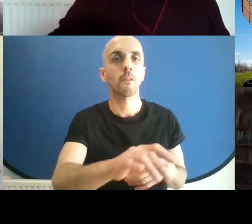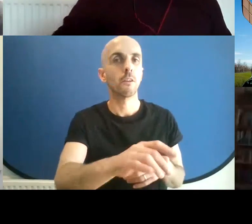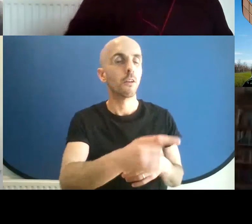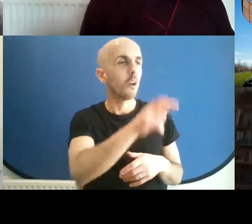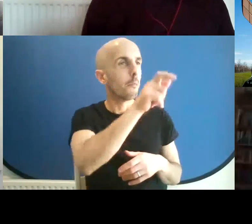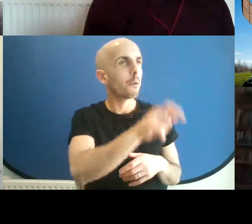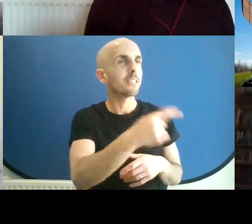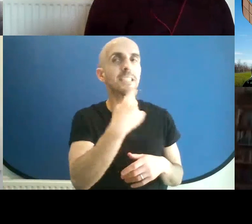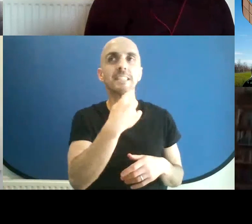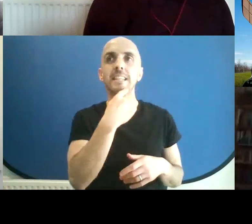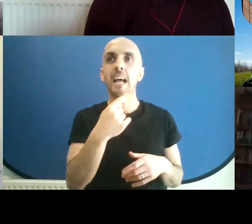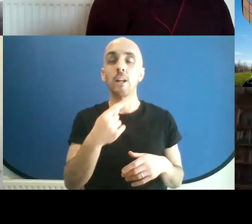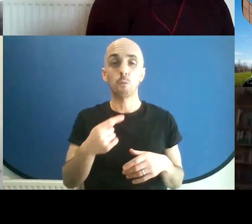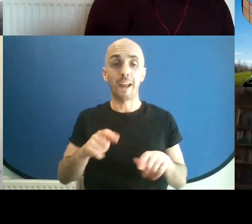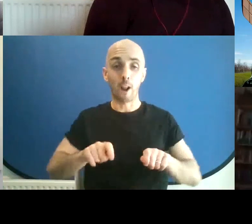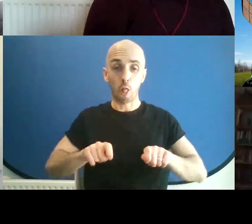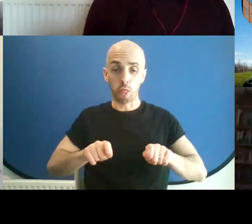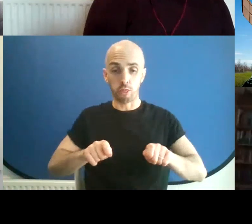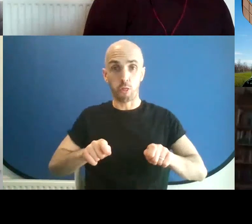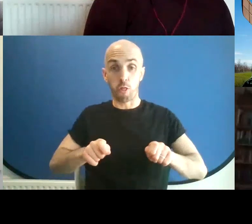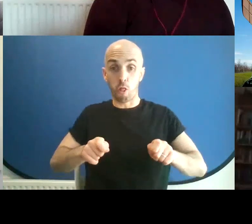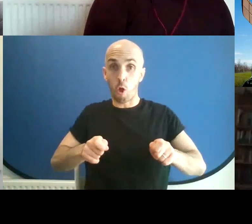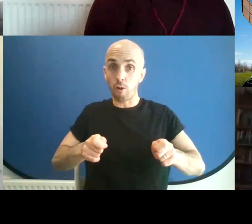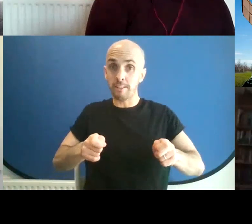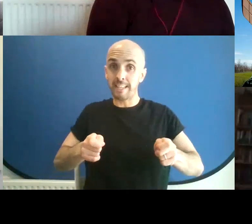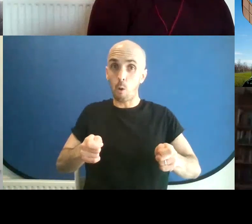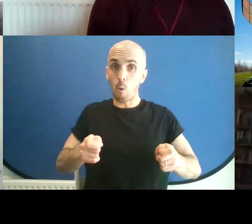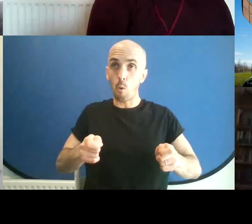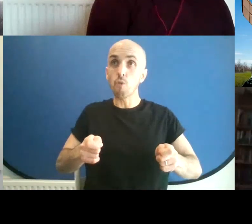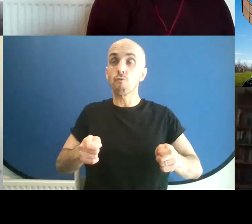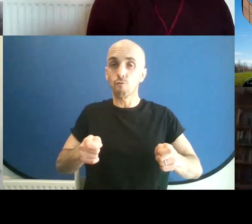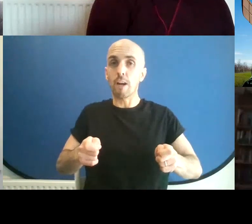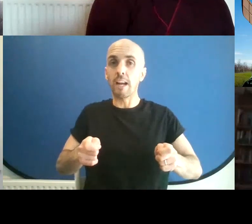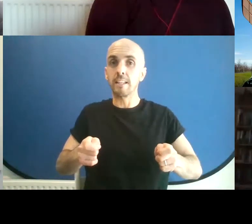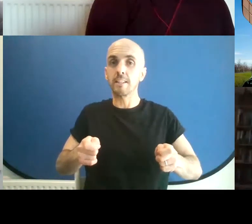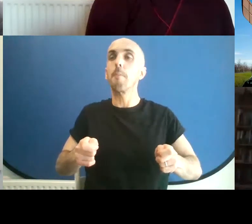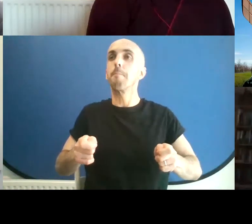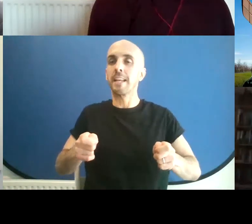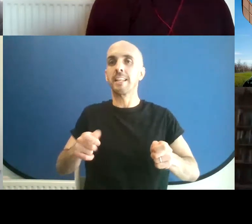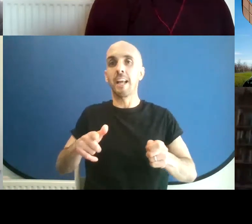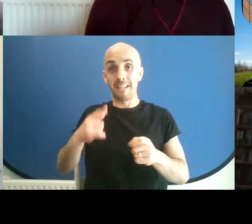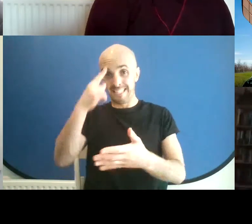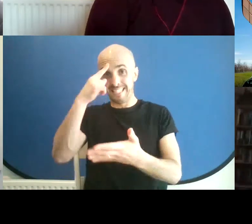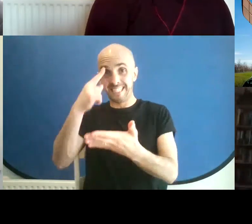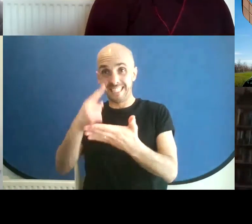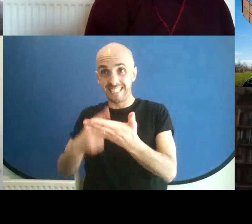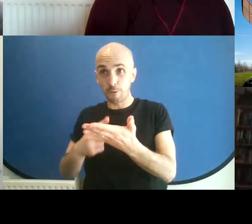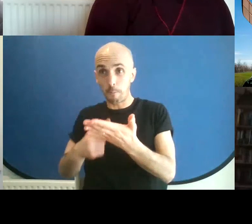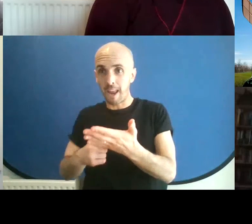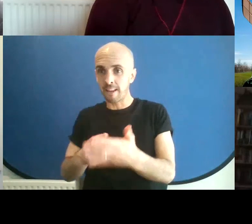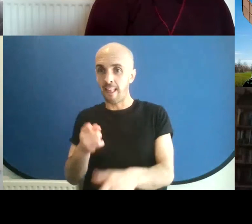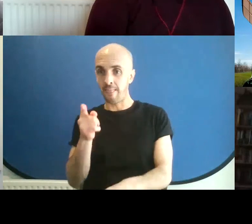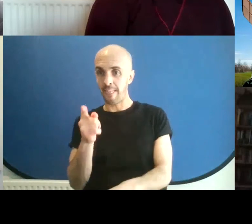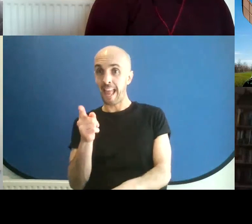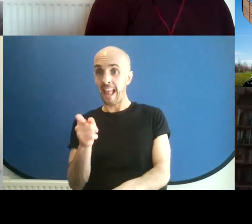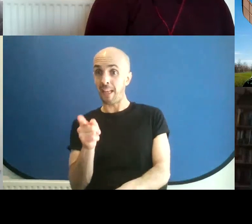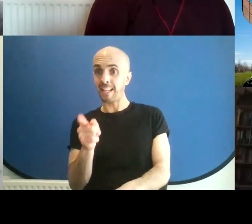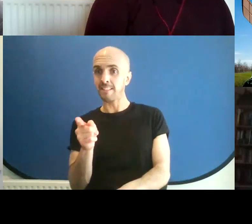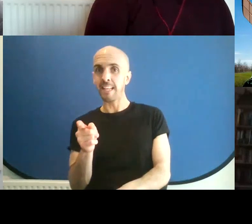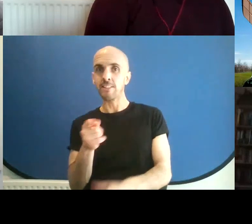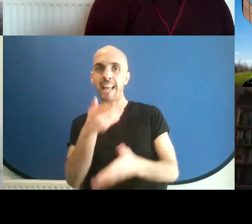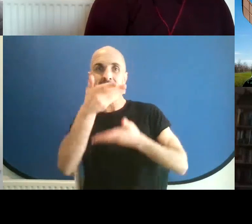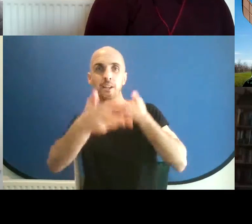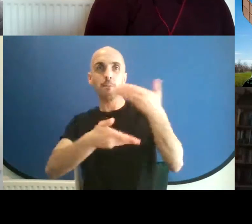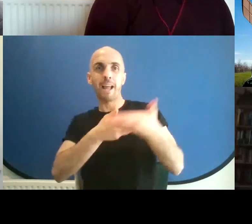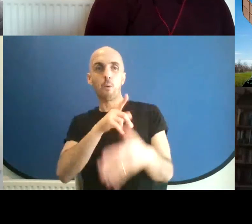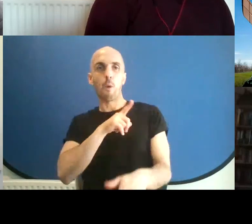of the pandemic, the defensible element of the decision making is going to be more crucial. So as we move into, you know, using virtual